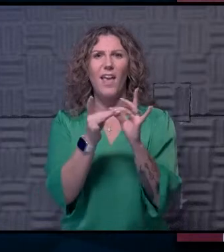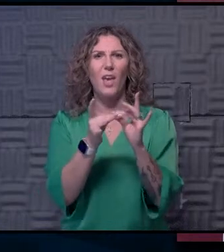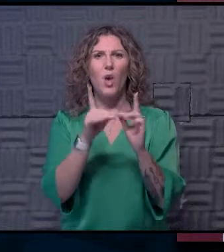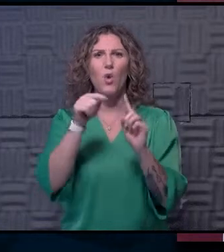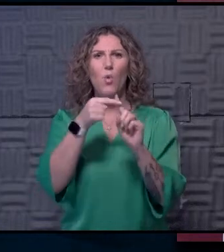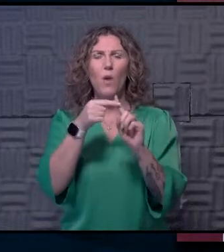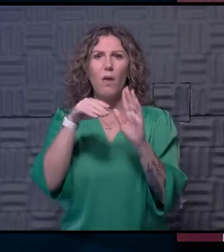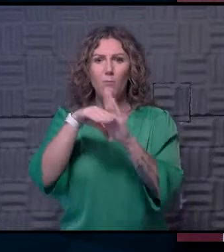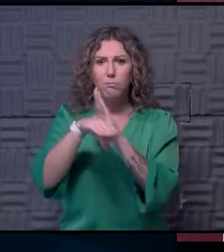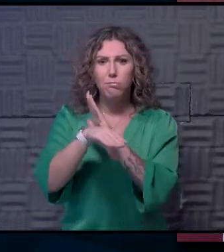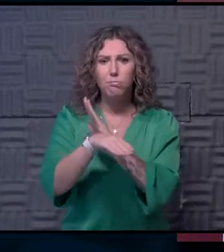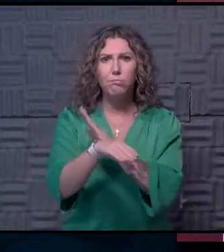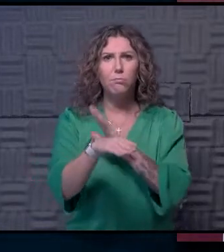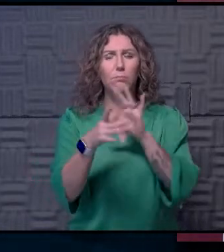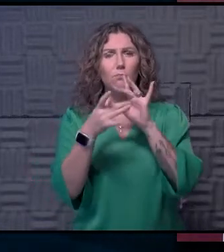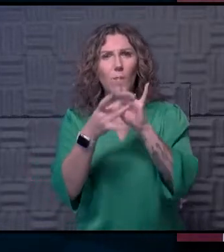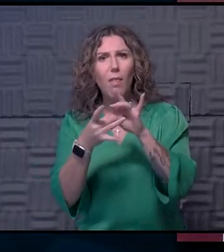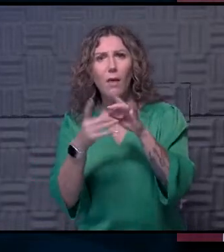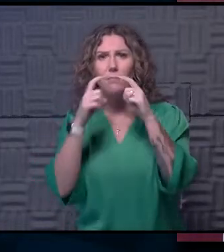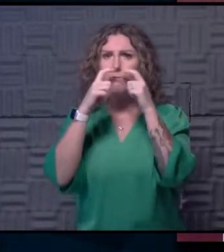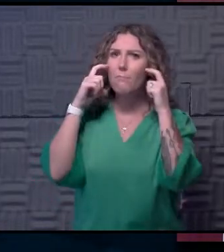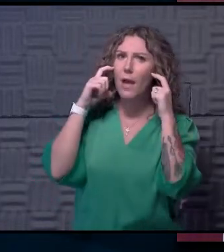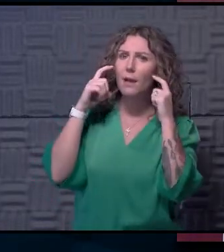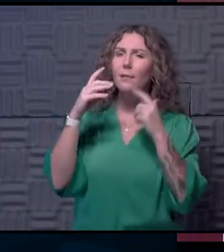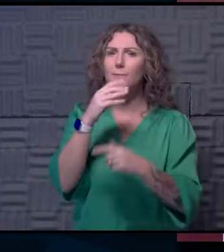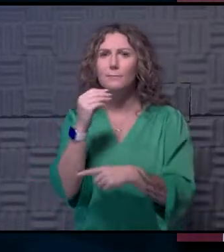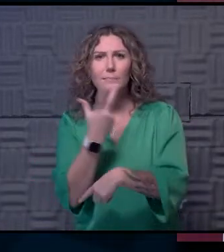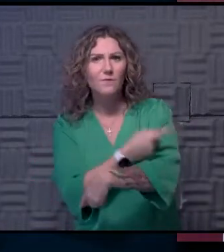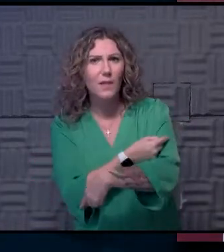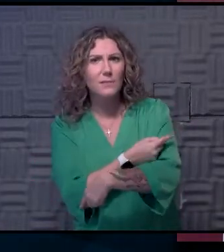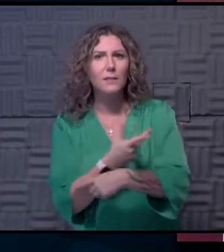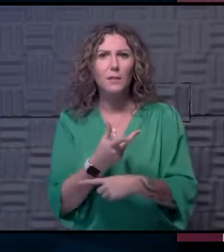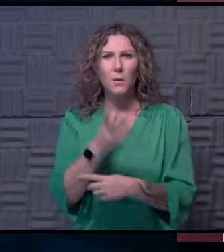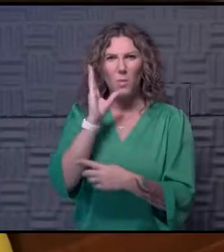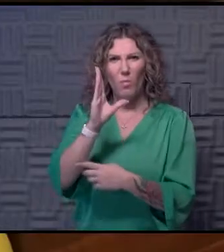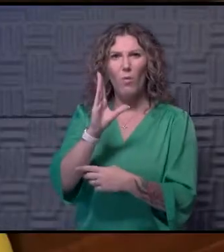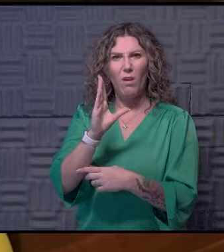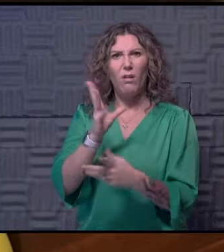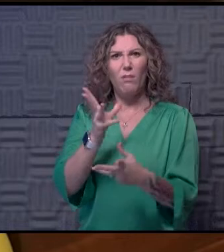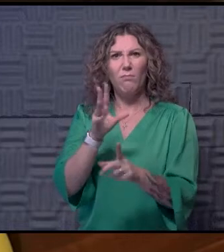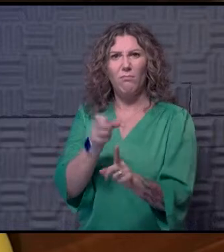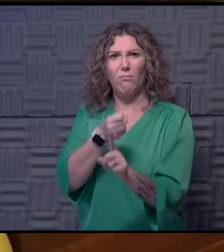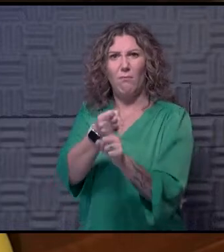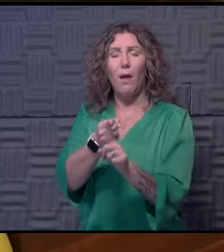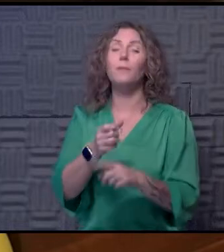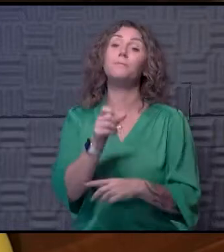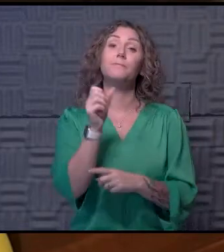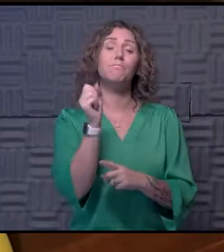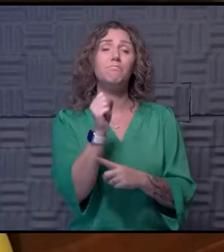think, in mask wearing? Do you think that's going to influence it one way or the other? I think people have,